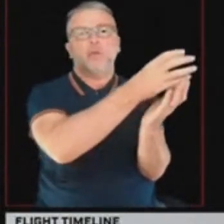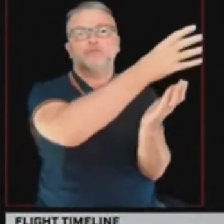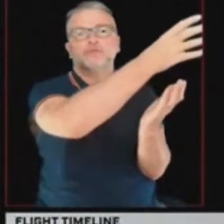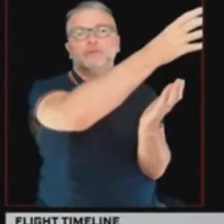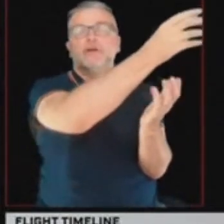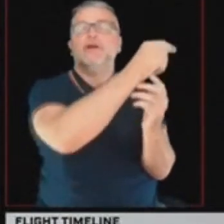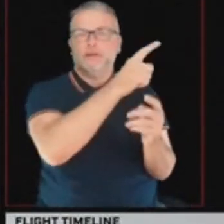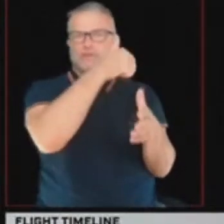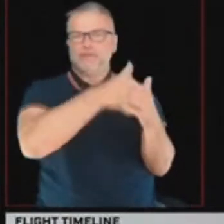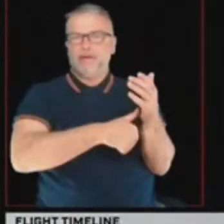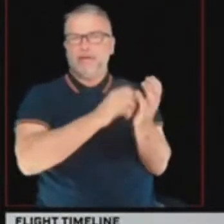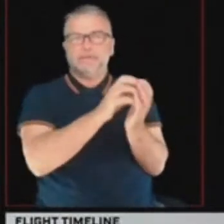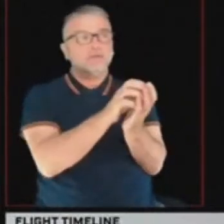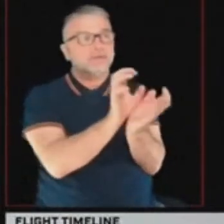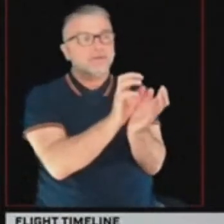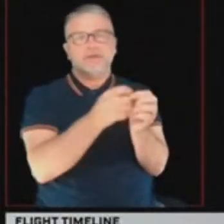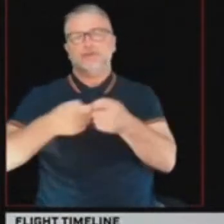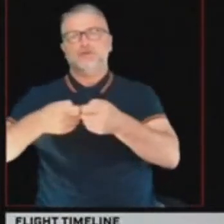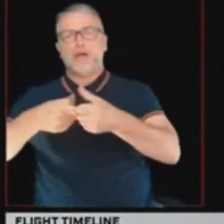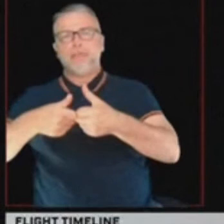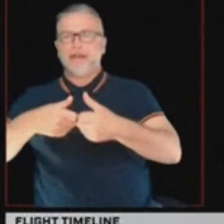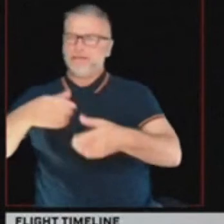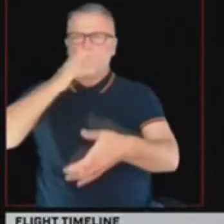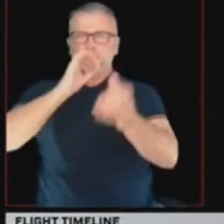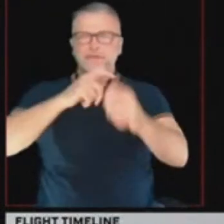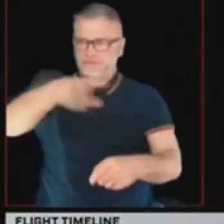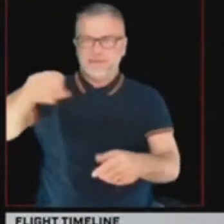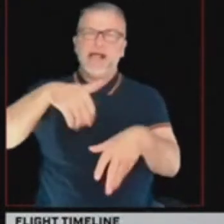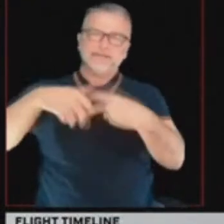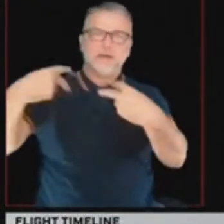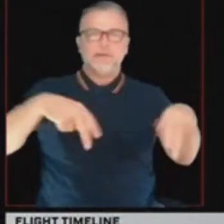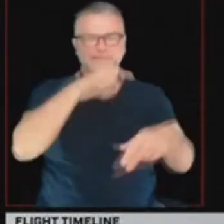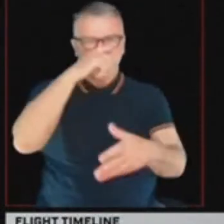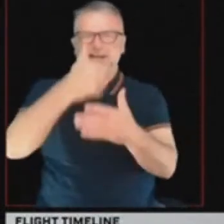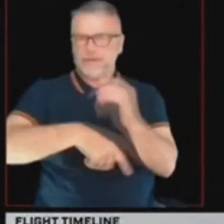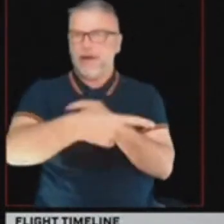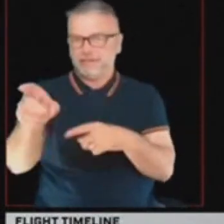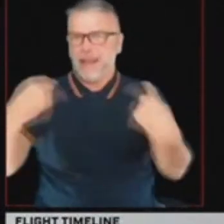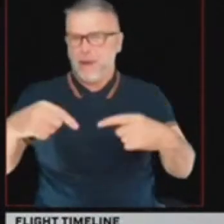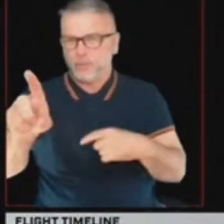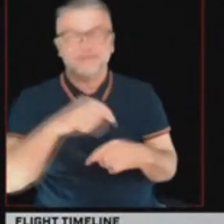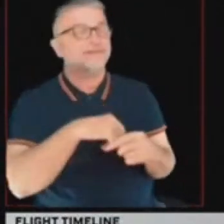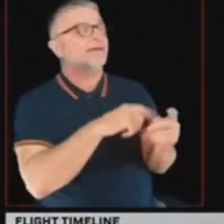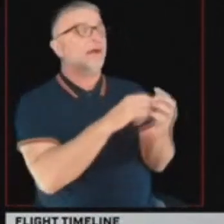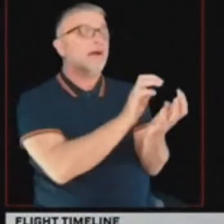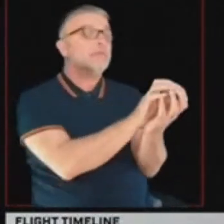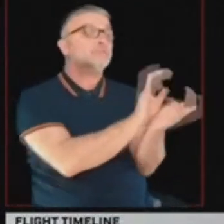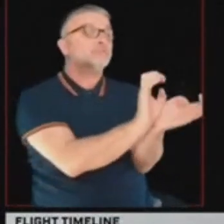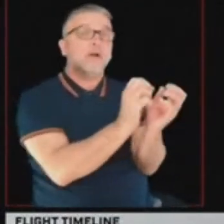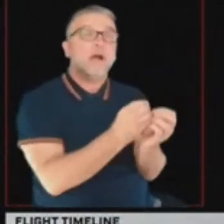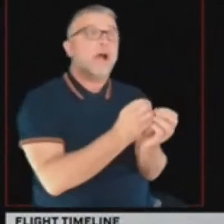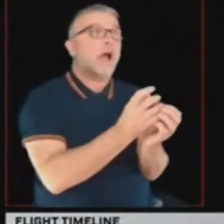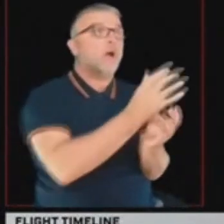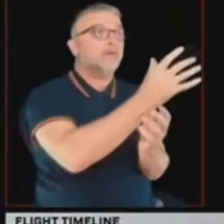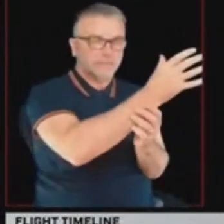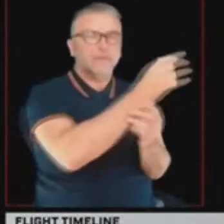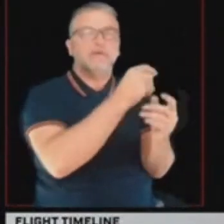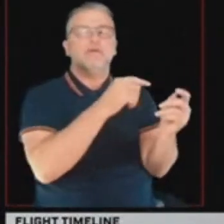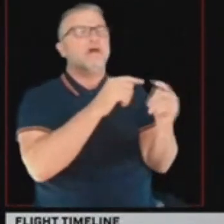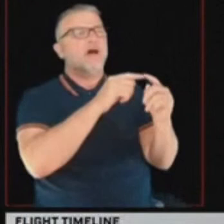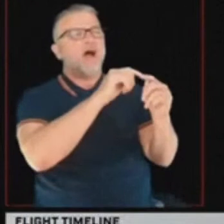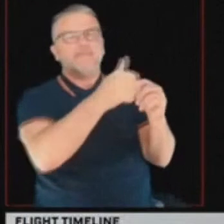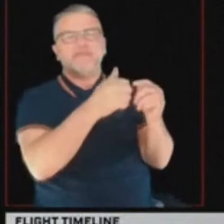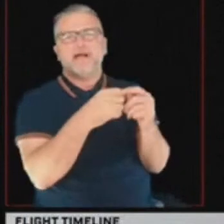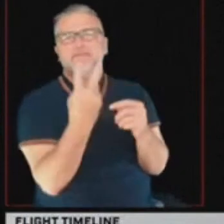can start popping champagne corks and dancing. After payload separation, we do have a couple of extra things